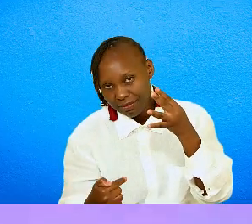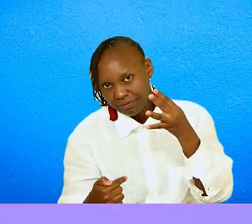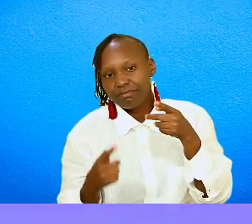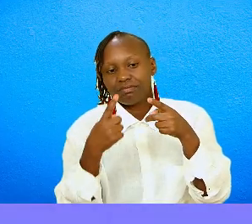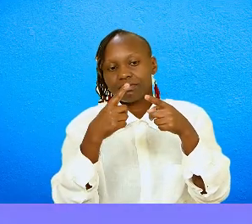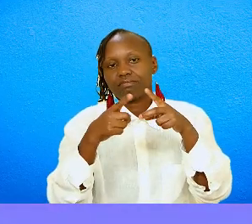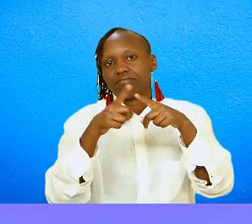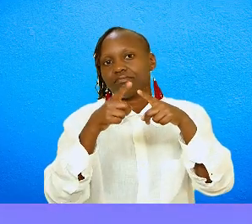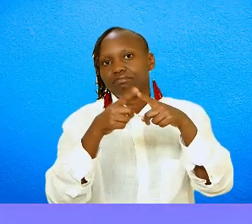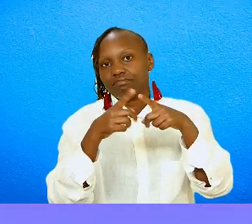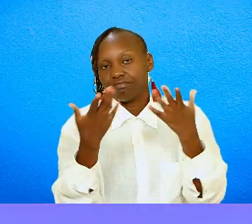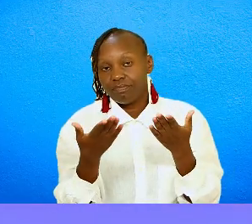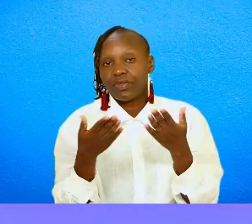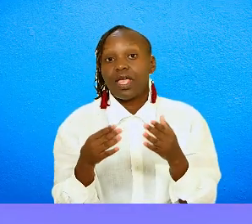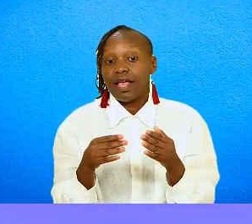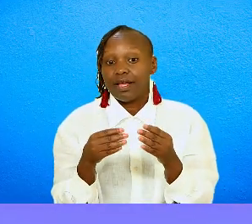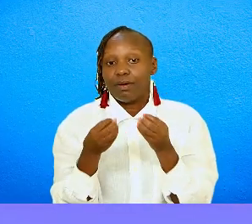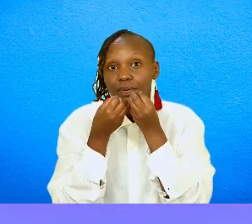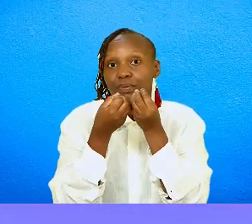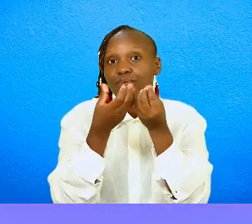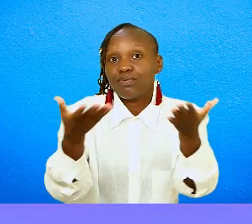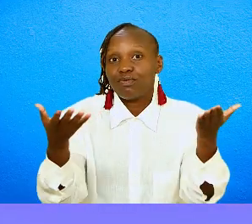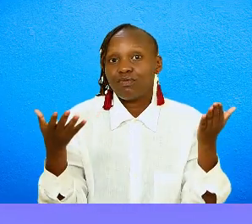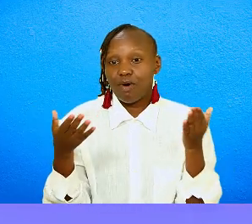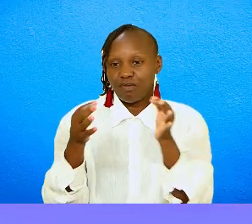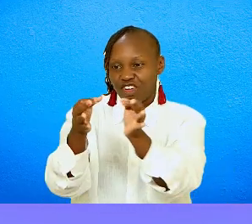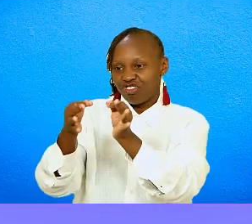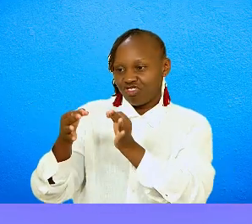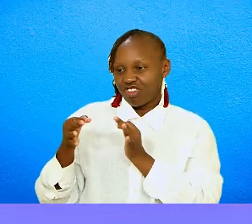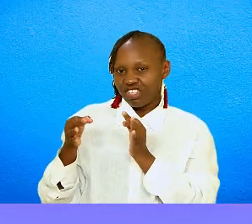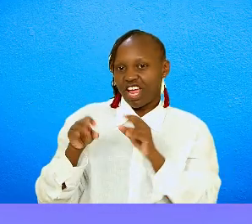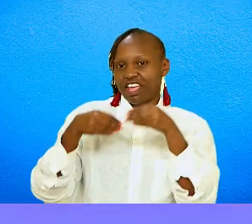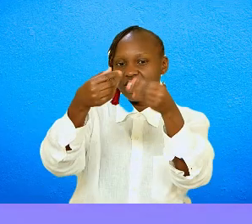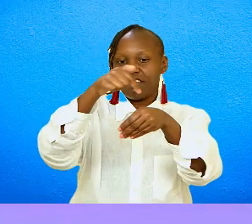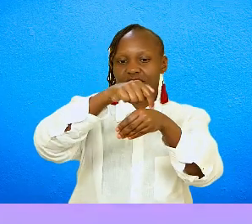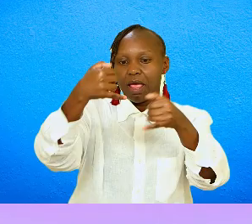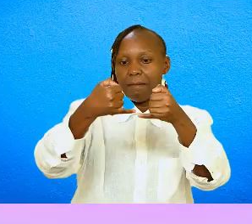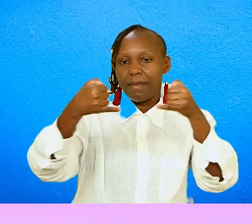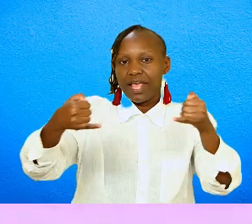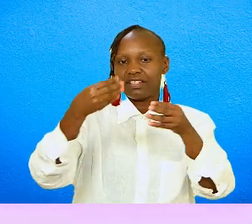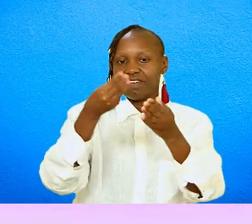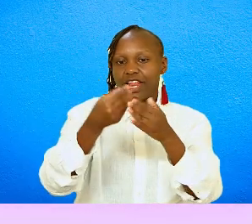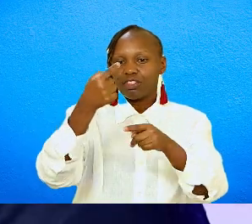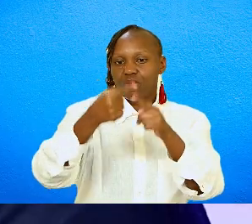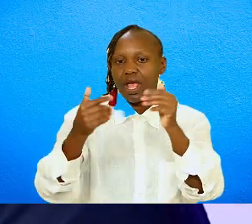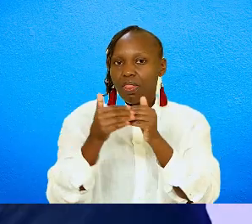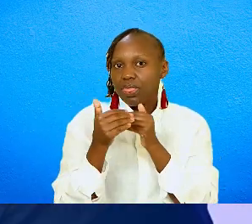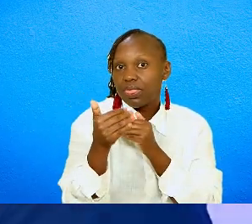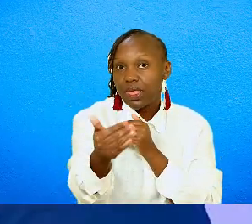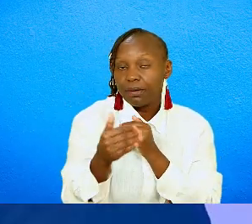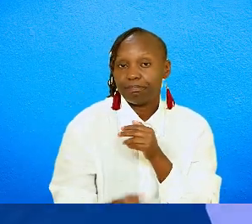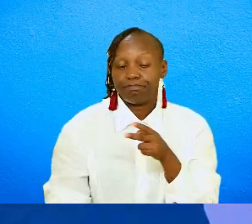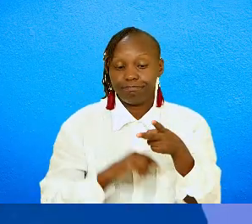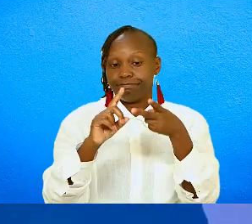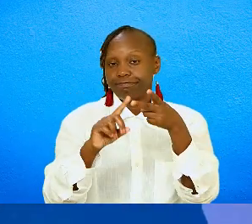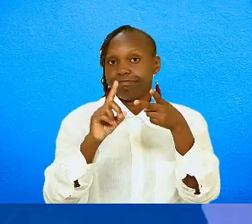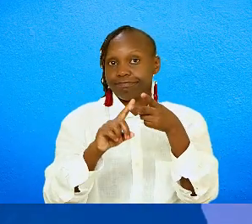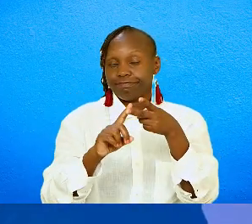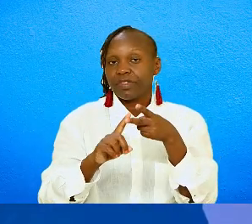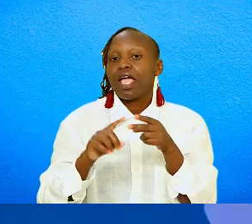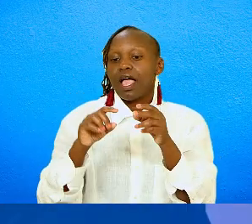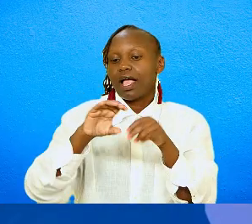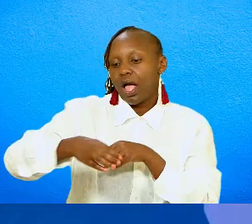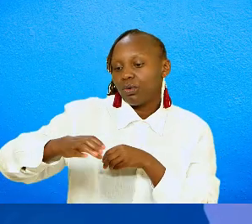It starts with the issuance of a circular from National Treasury outlining procedures and timelines for the coming financial year. Next, National and